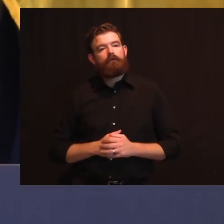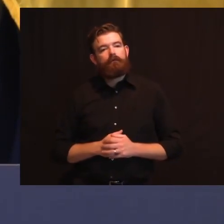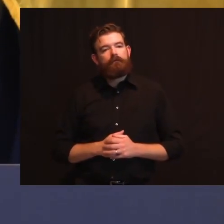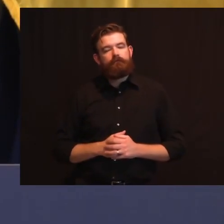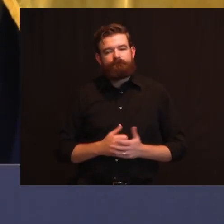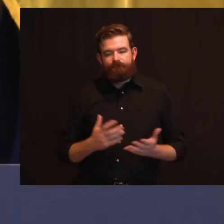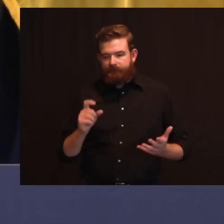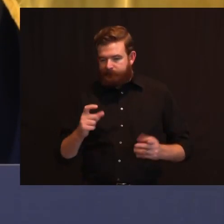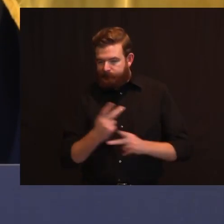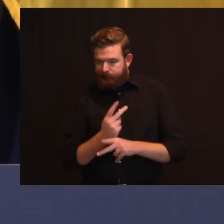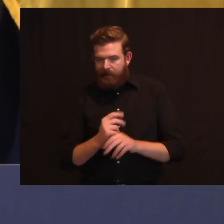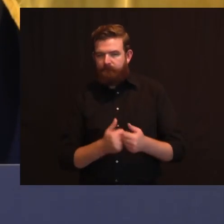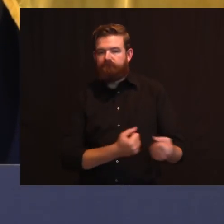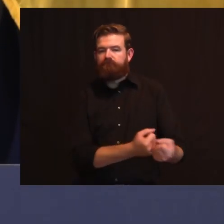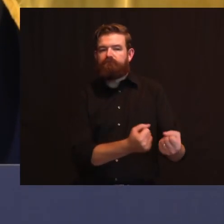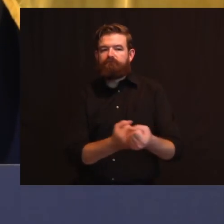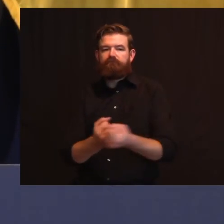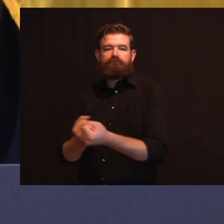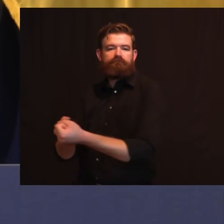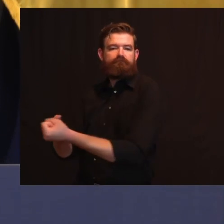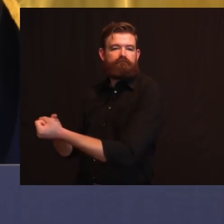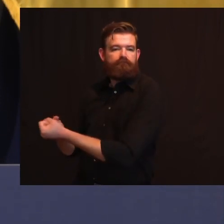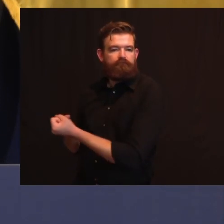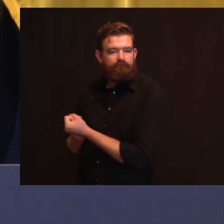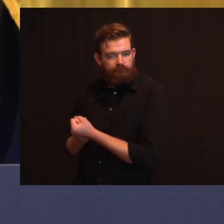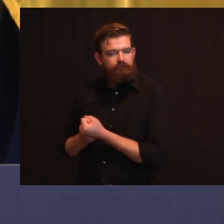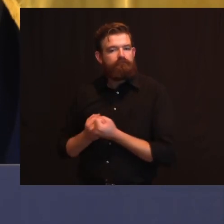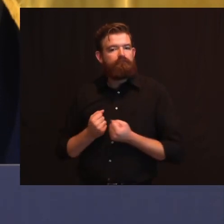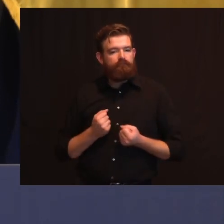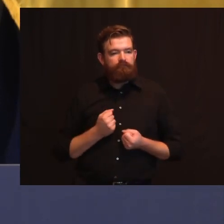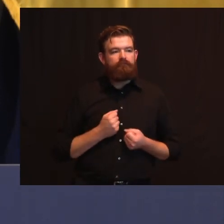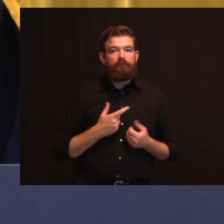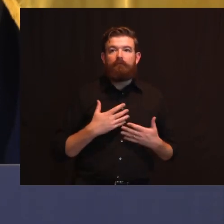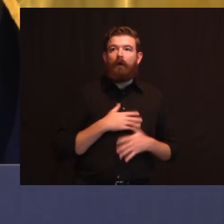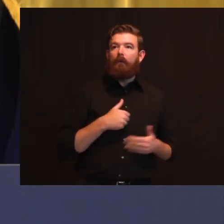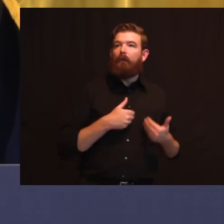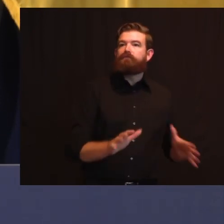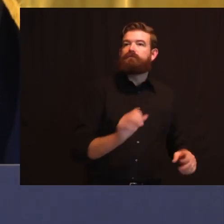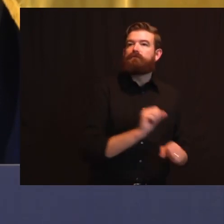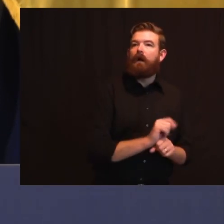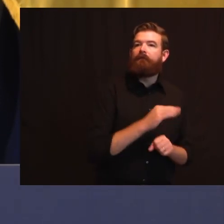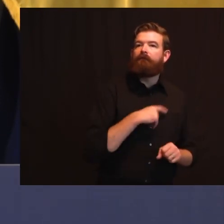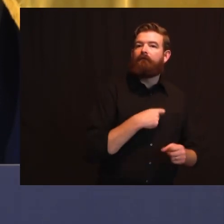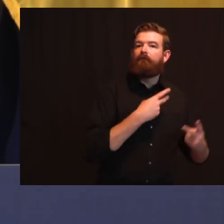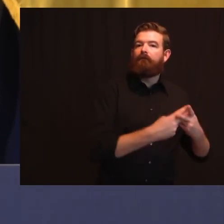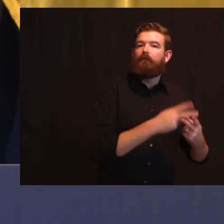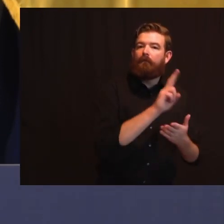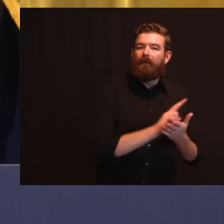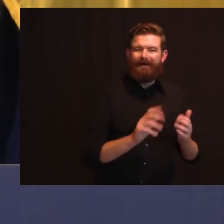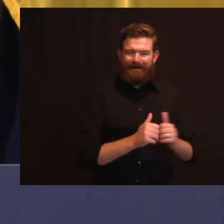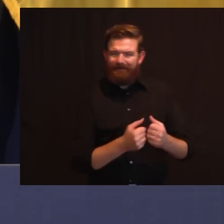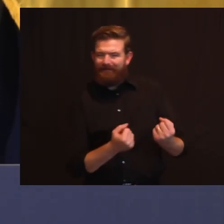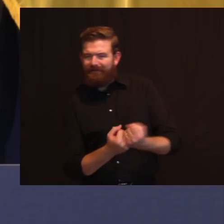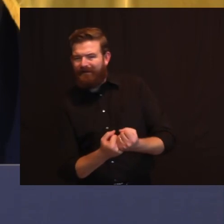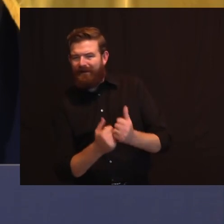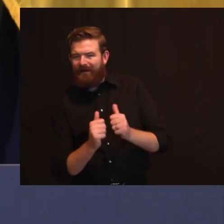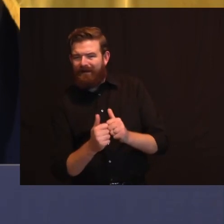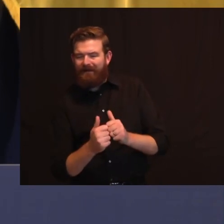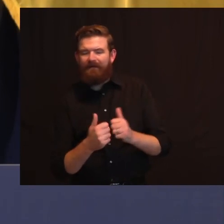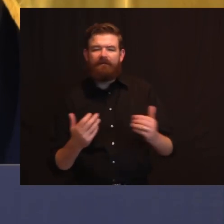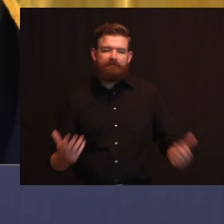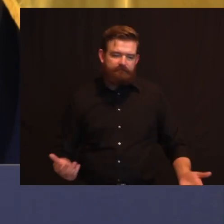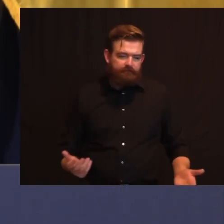of this, right? Is that fair to say? I didn't see Senator Ruiz's comments, although she has been an outstanding partner and a great leader in